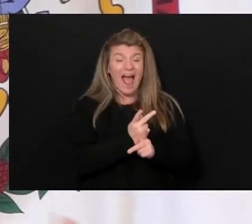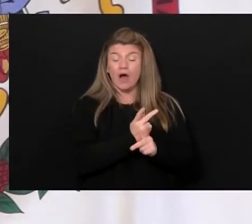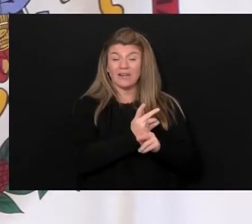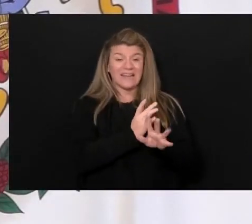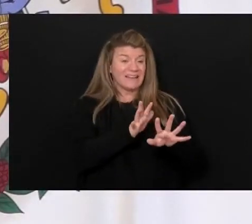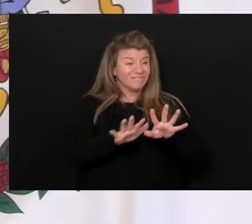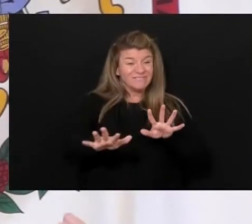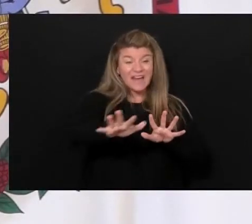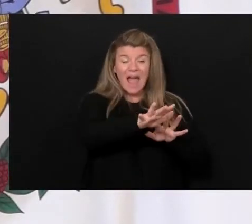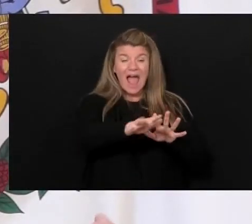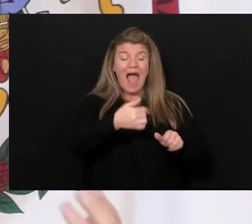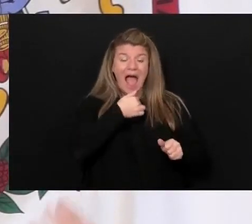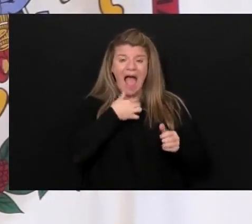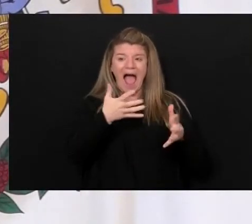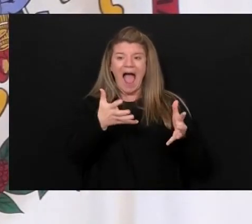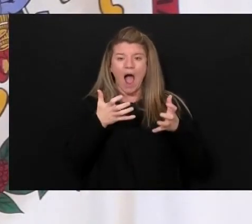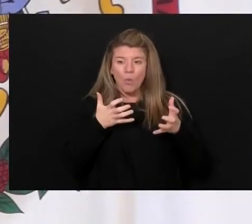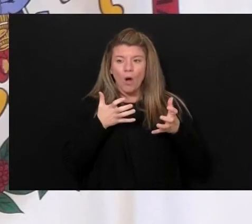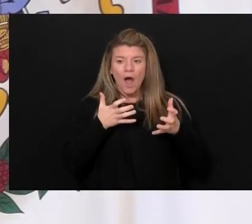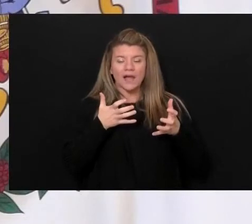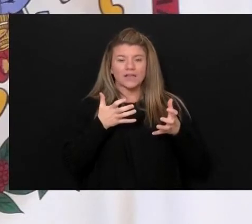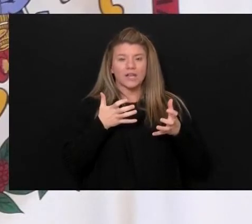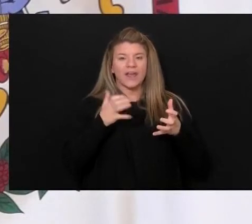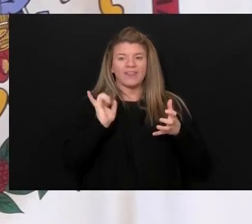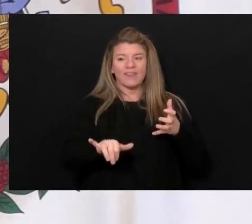whatever it may be, we're trying to get them on board.